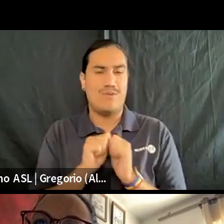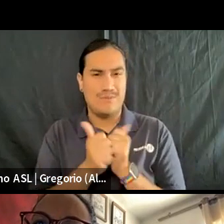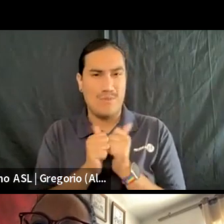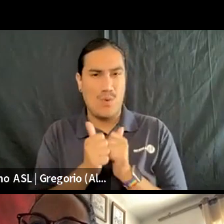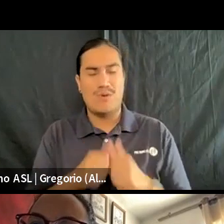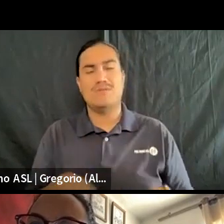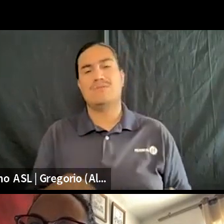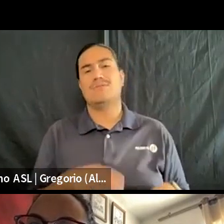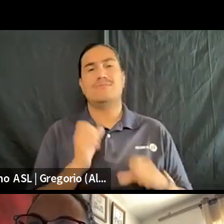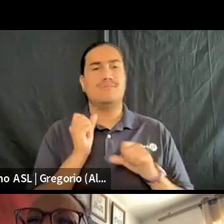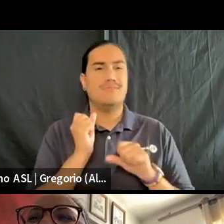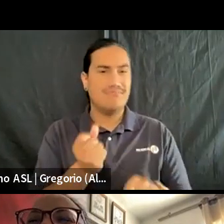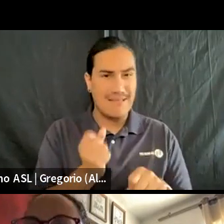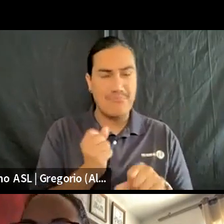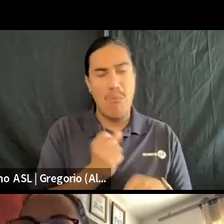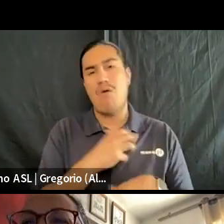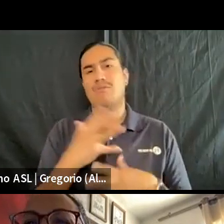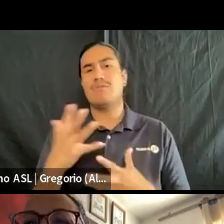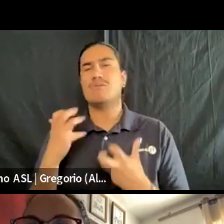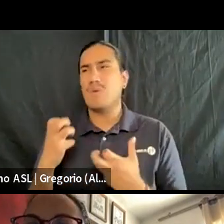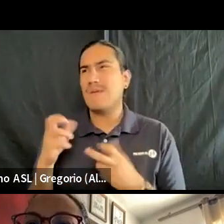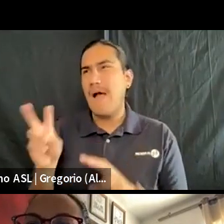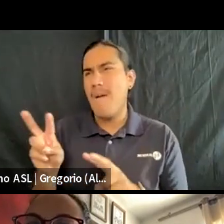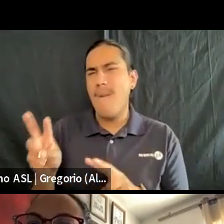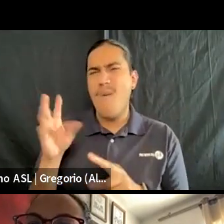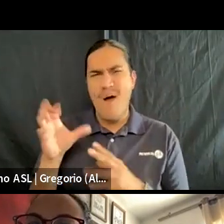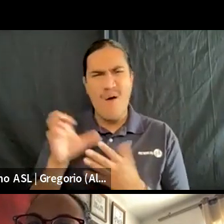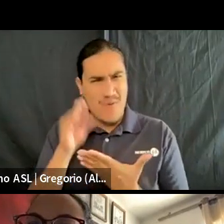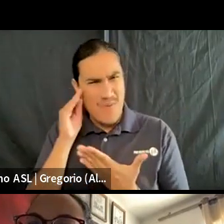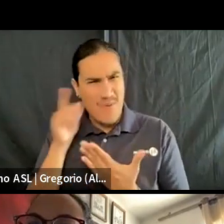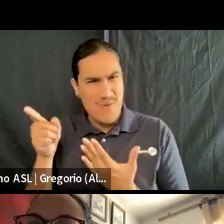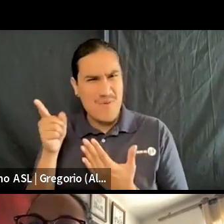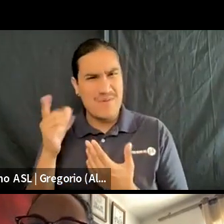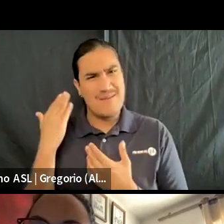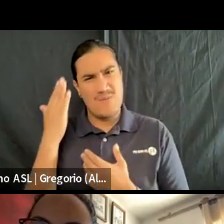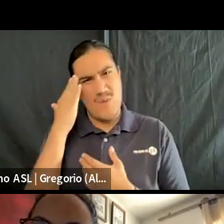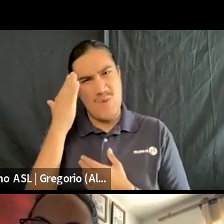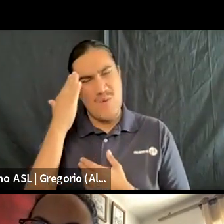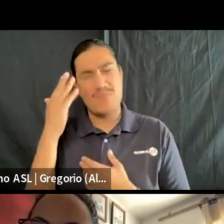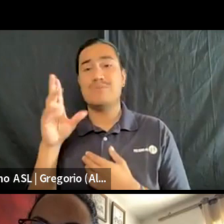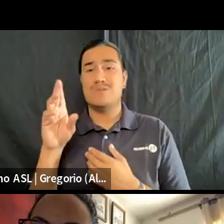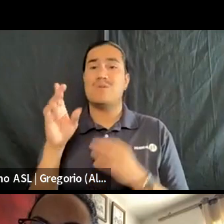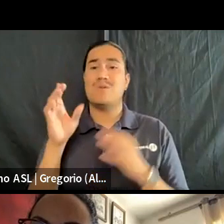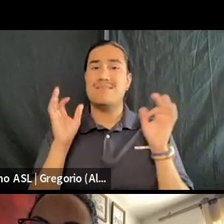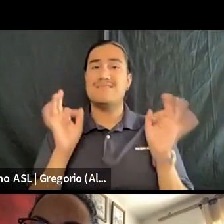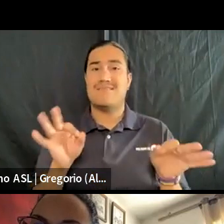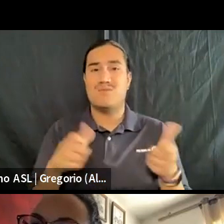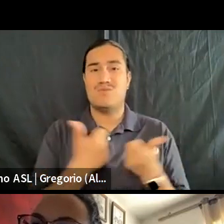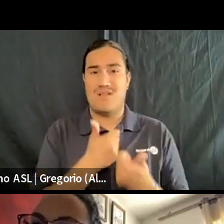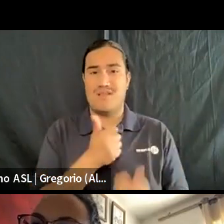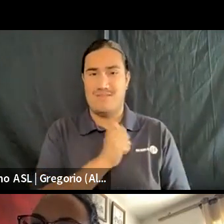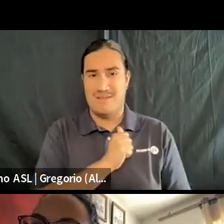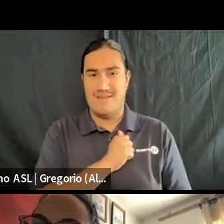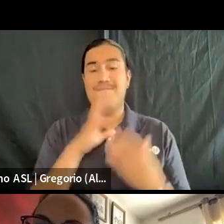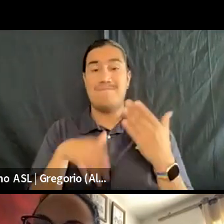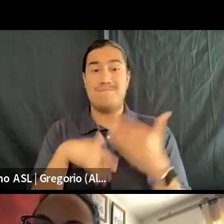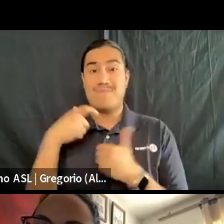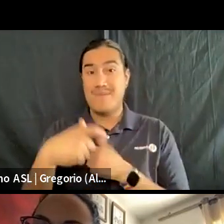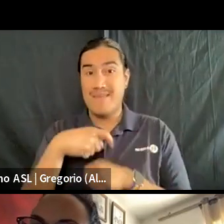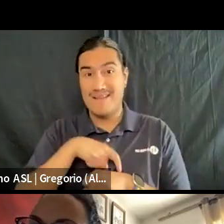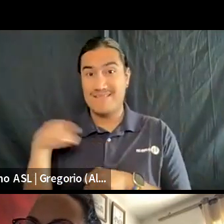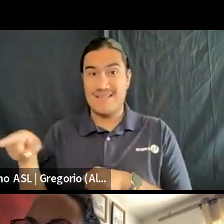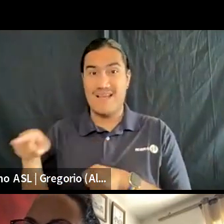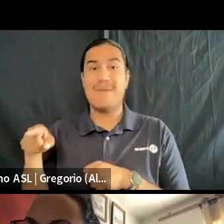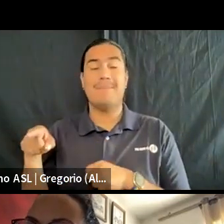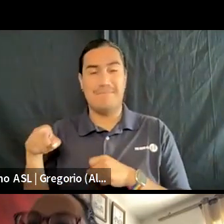learn what he knows. And I used to challenge myself to the next time he'll leave me with